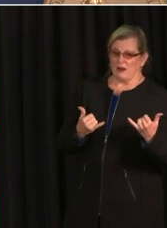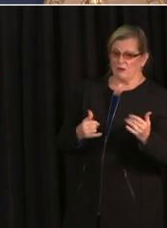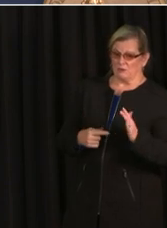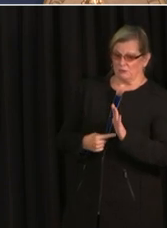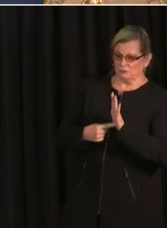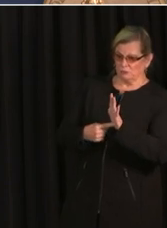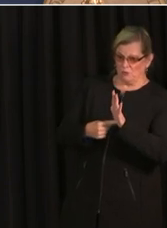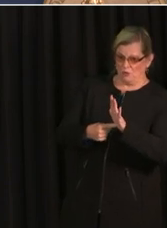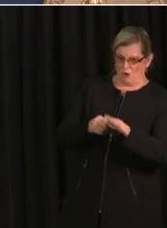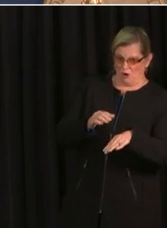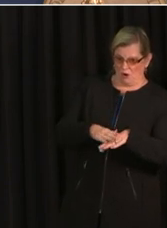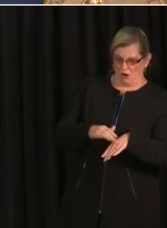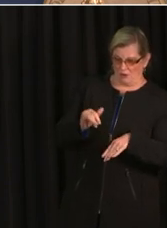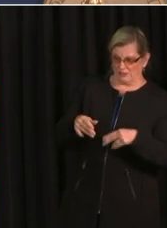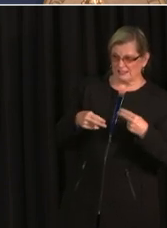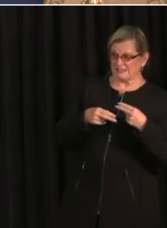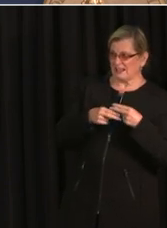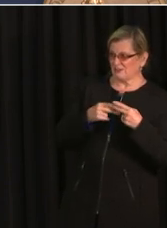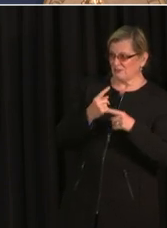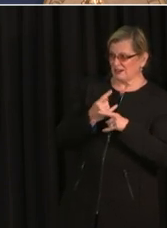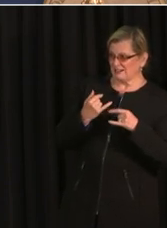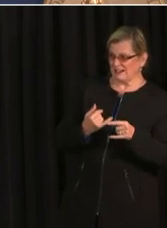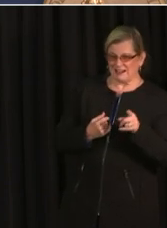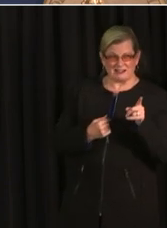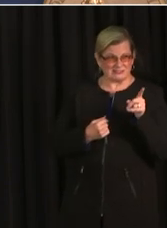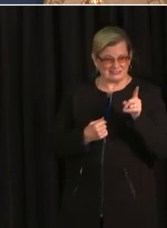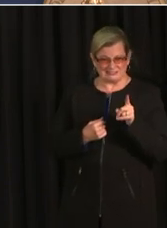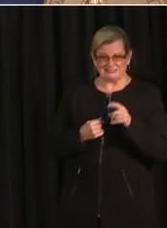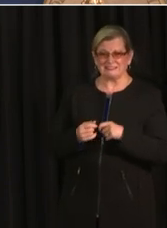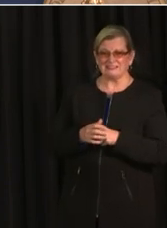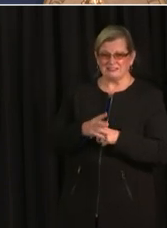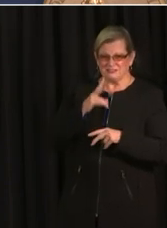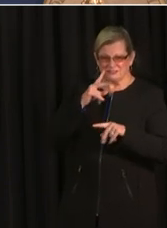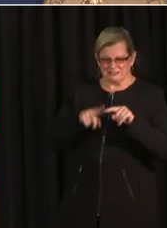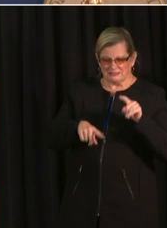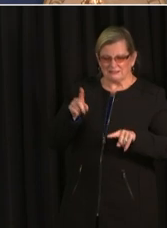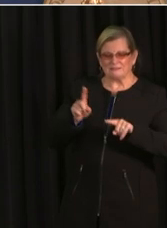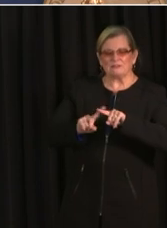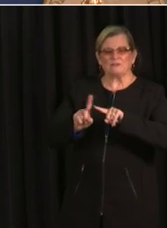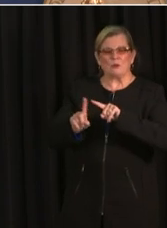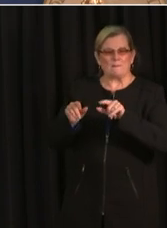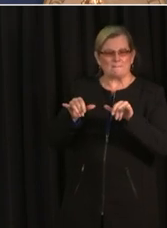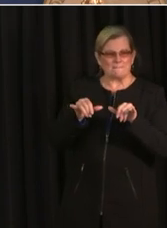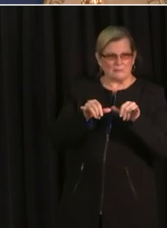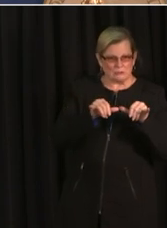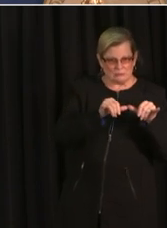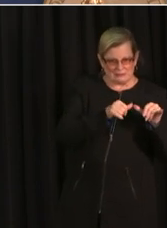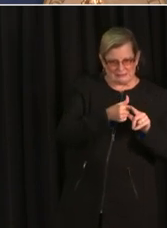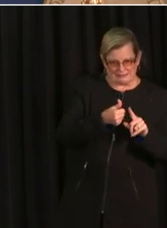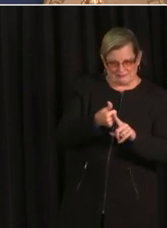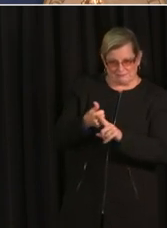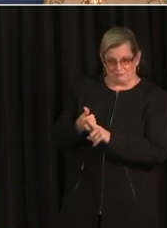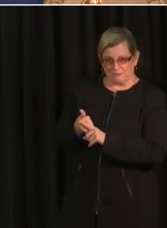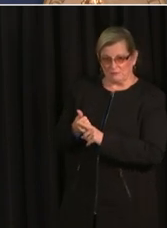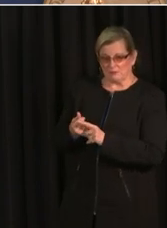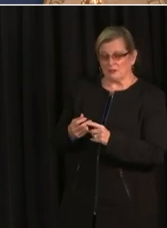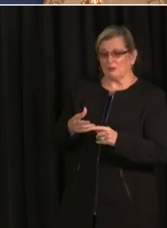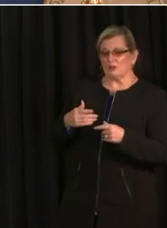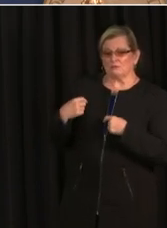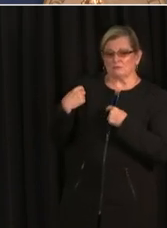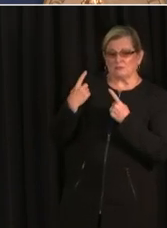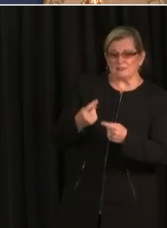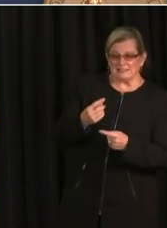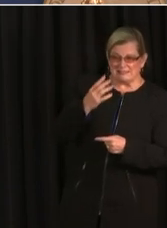showing on this slide the various metrics that we follow throughout our experience